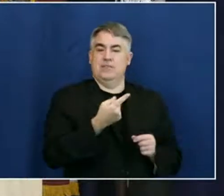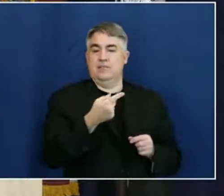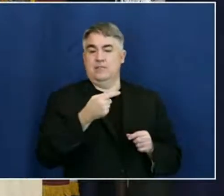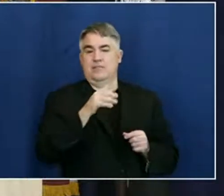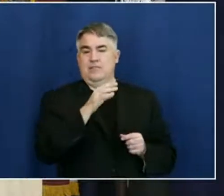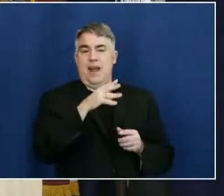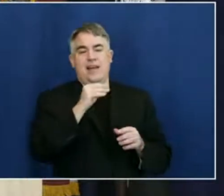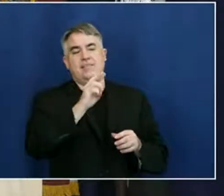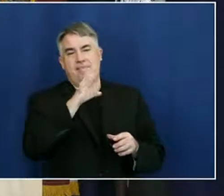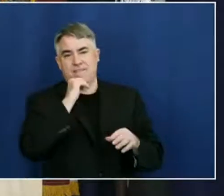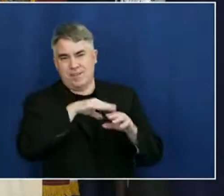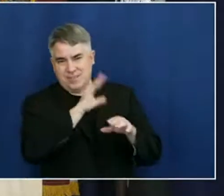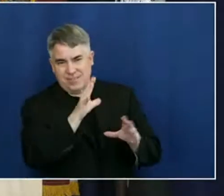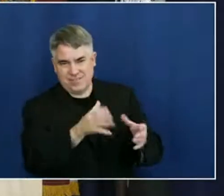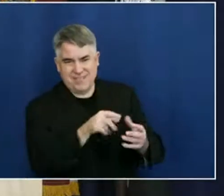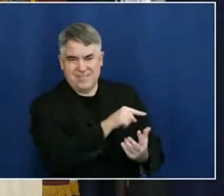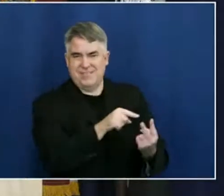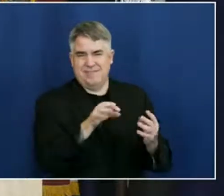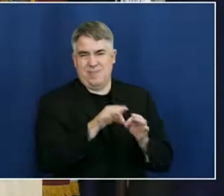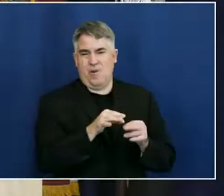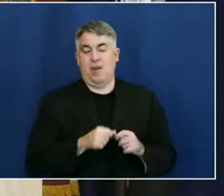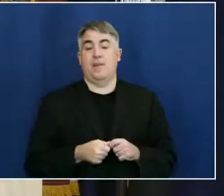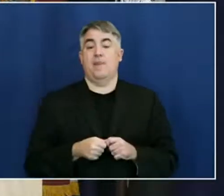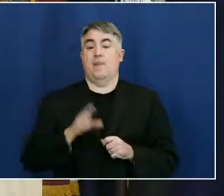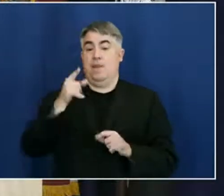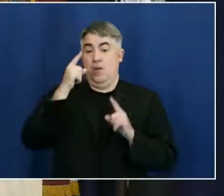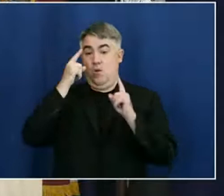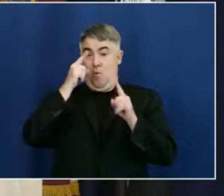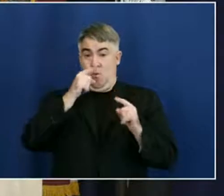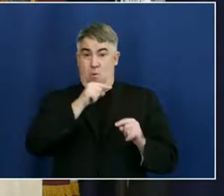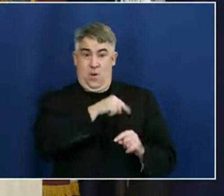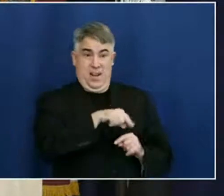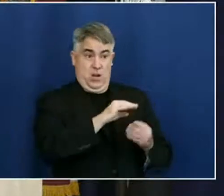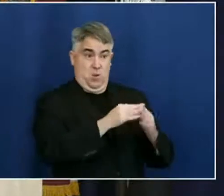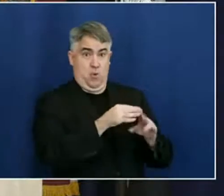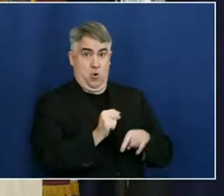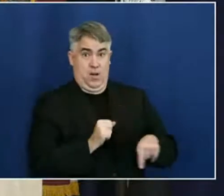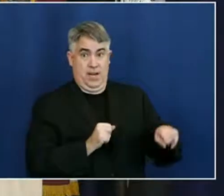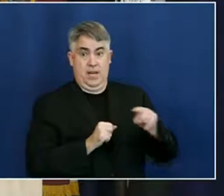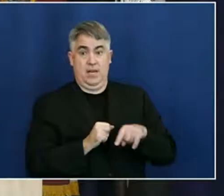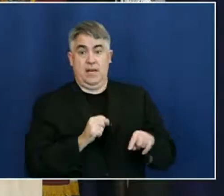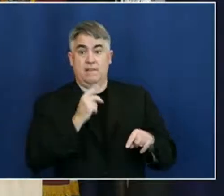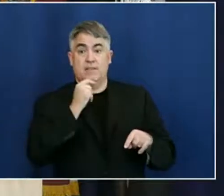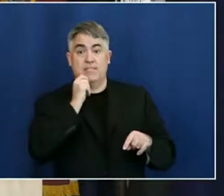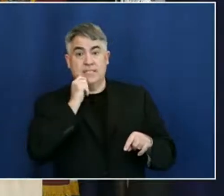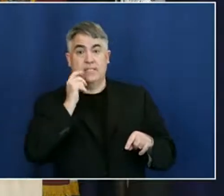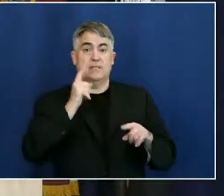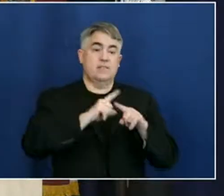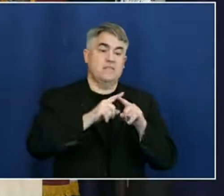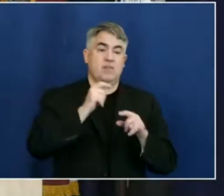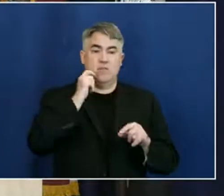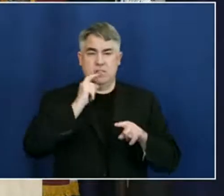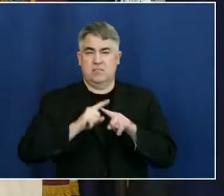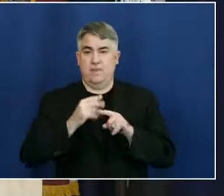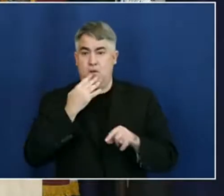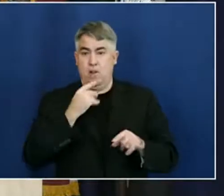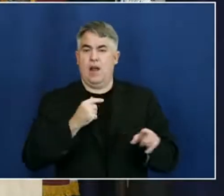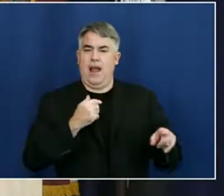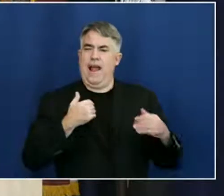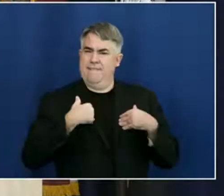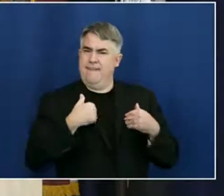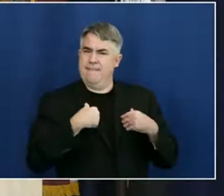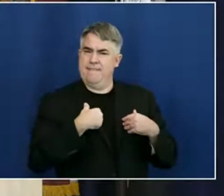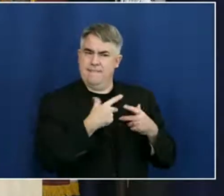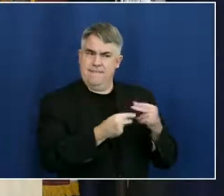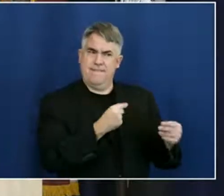communities of color and vulnerable populations to have access to vaccines when it is their turn. For example, our 65 and older